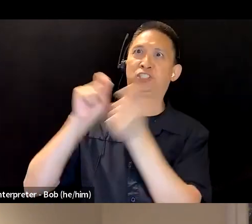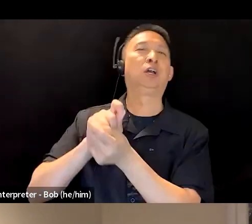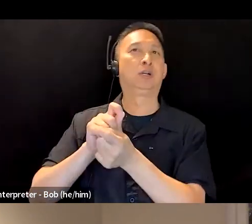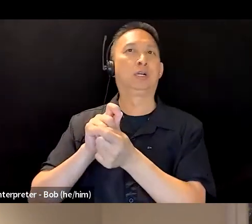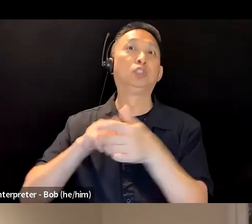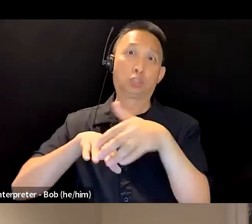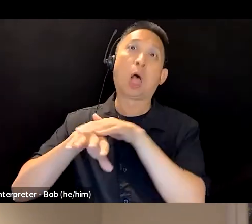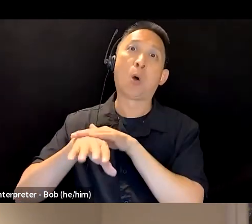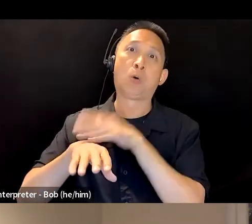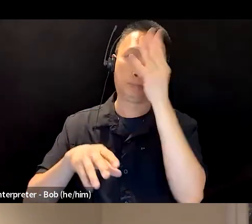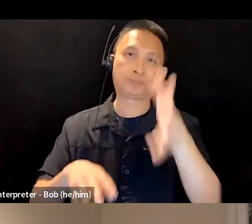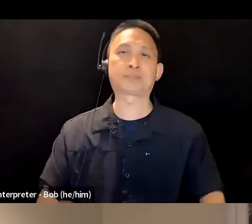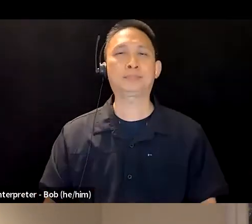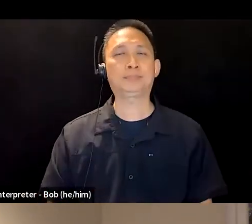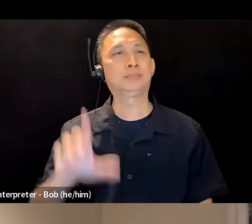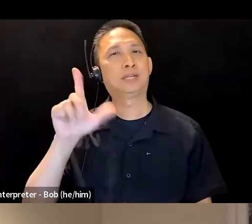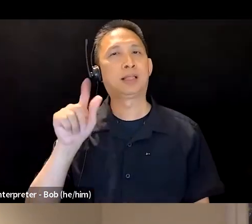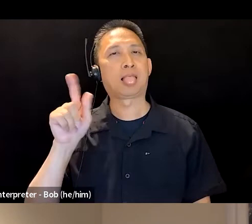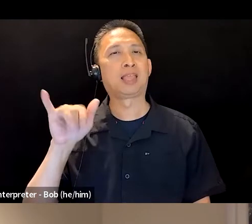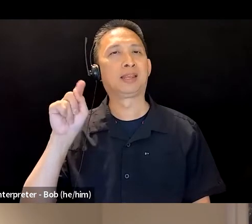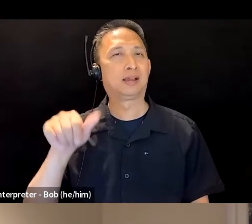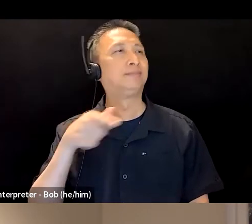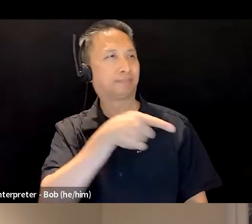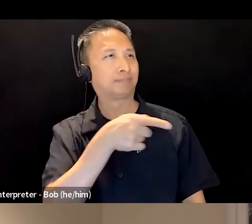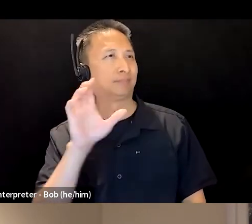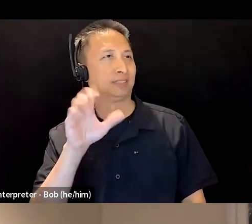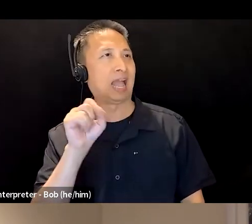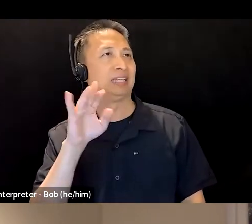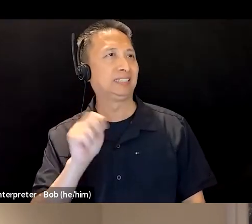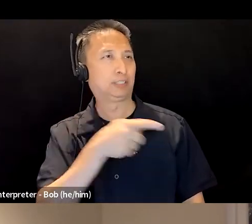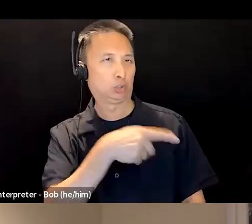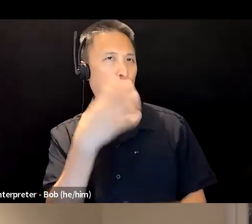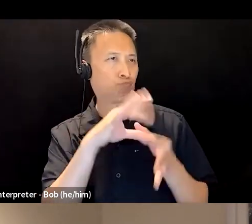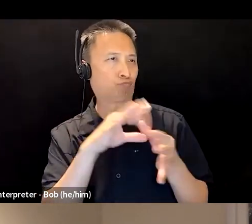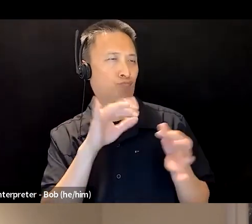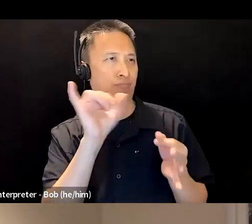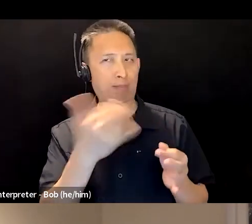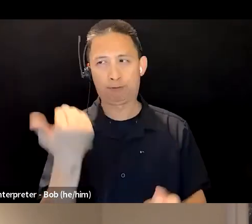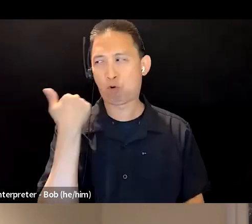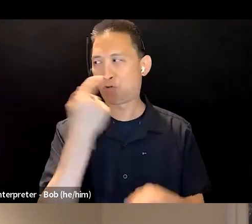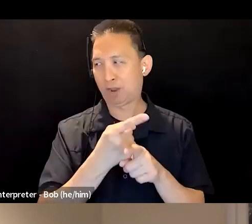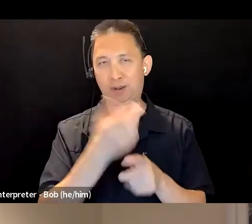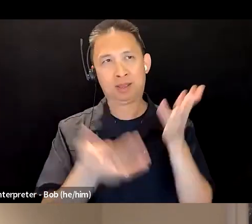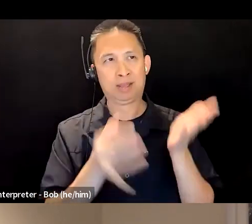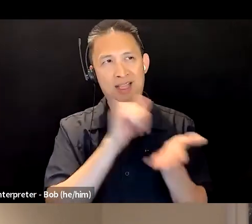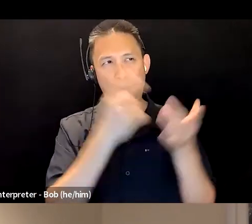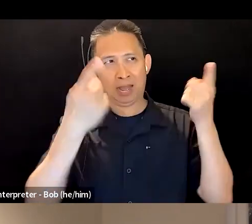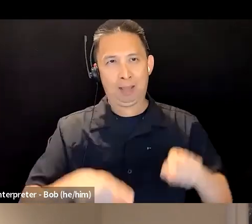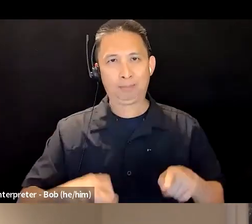think, Cassie, you may have been talking about that in it sounds like what happened with you in terms of